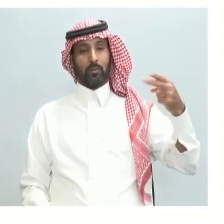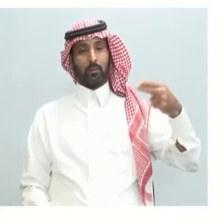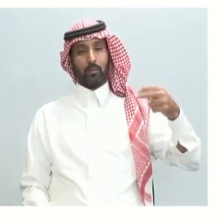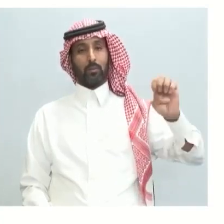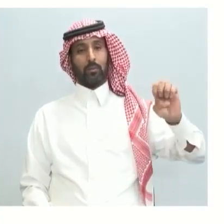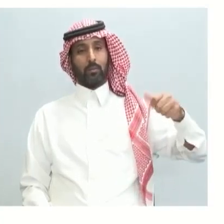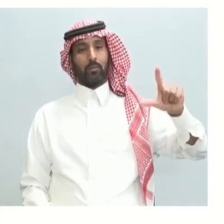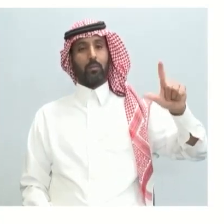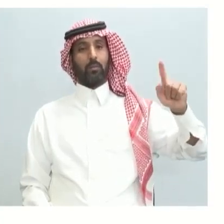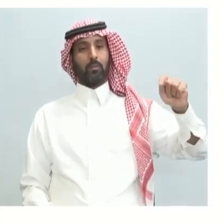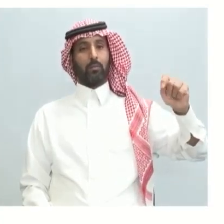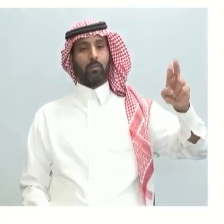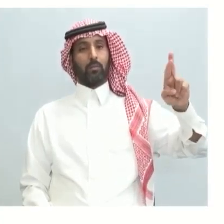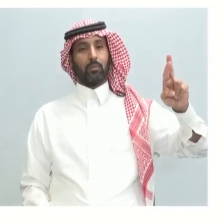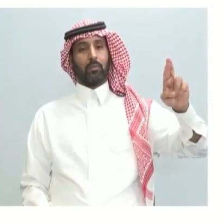Shelter,